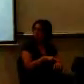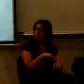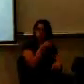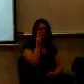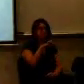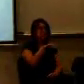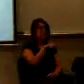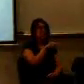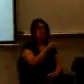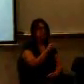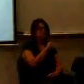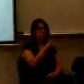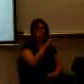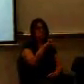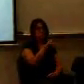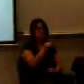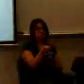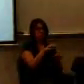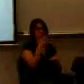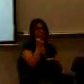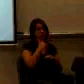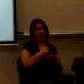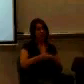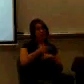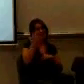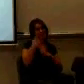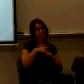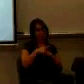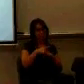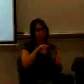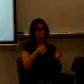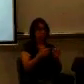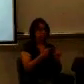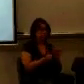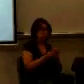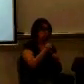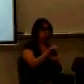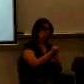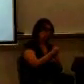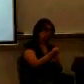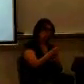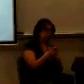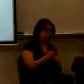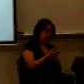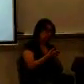Because cyanobacteria do better at higher temperatures than most other organisms,